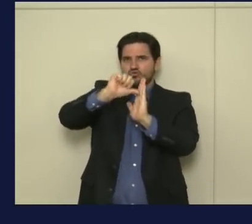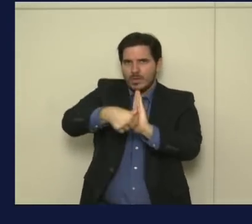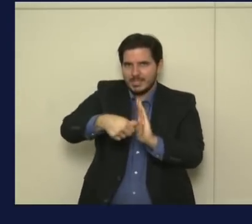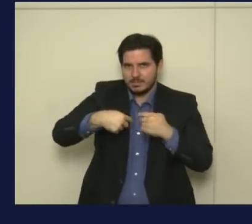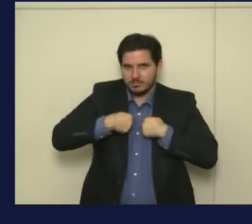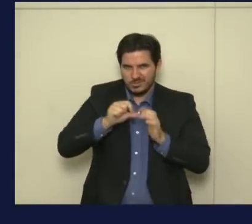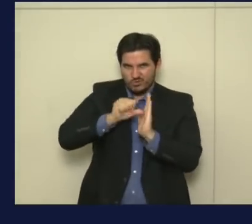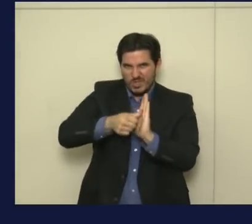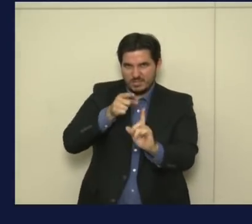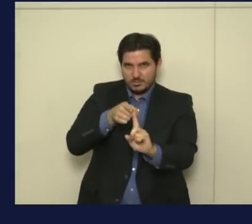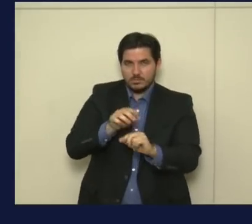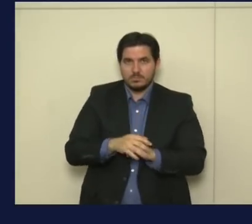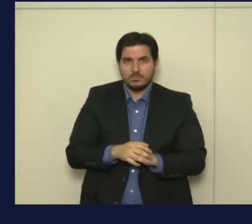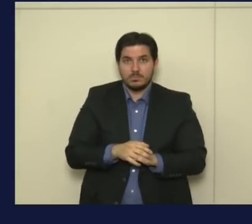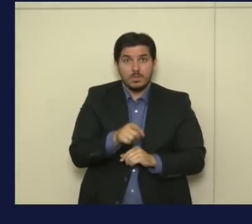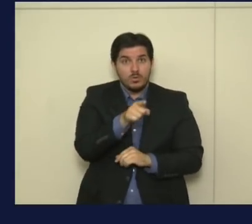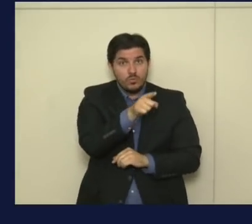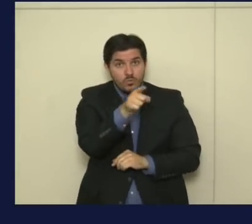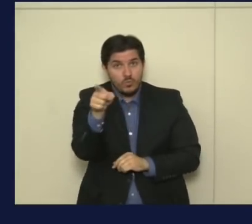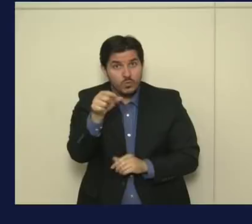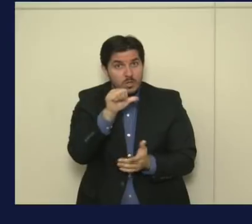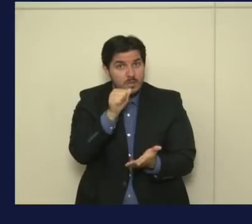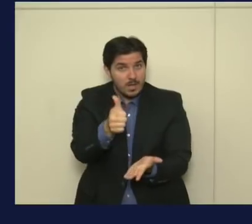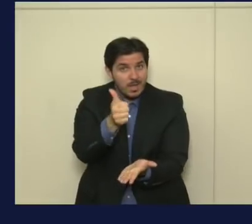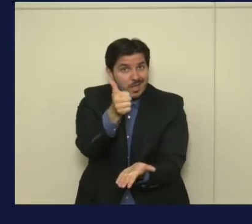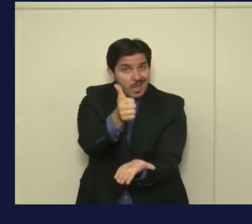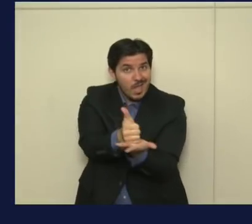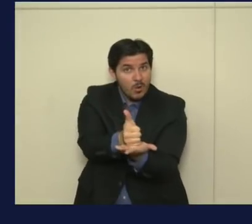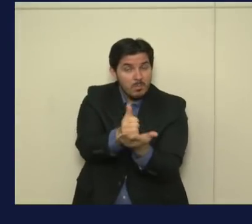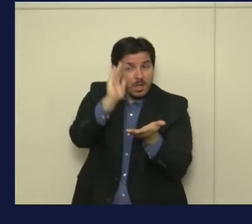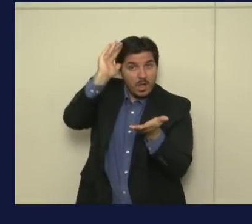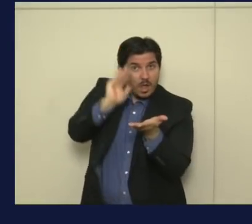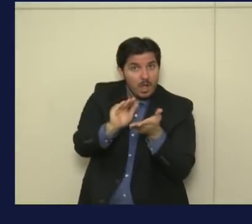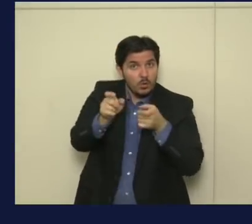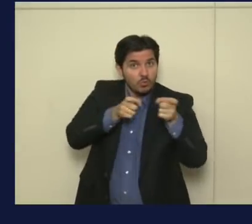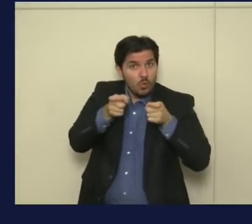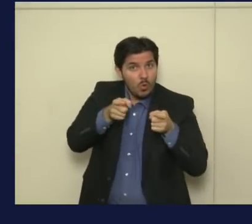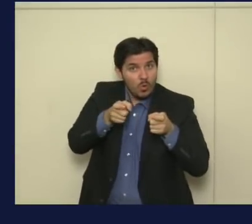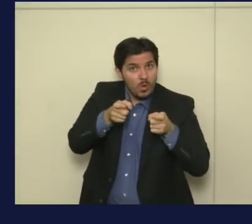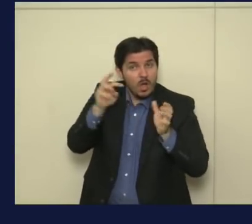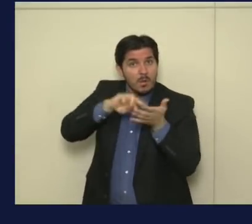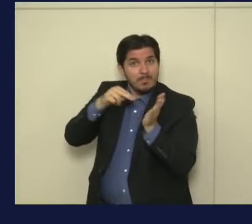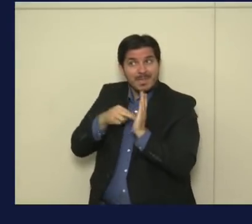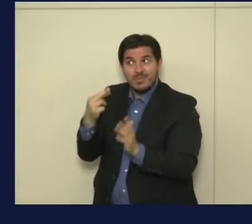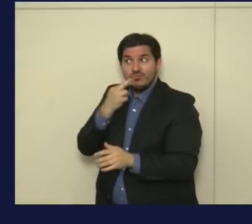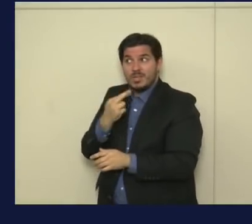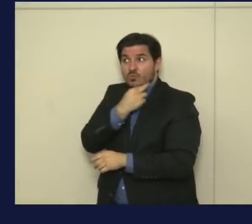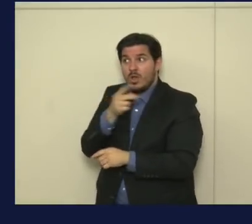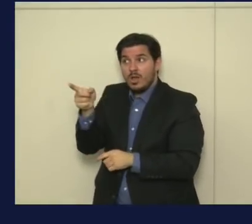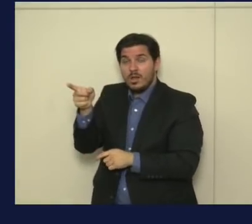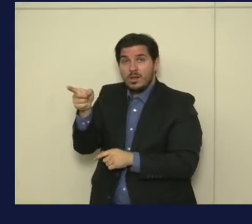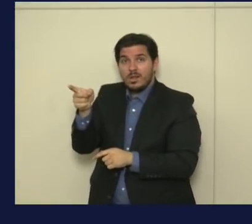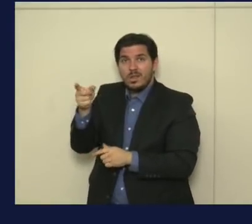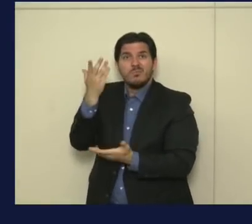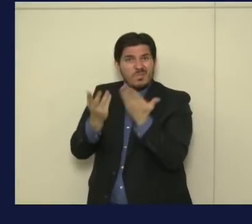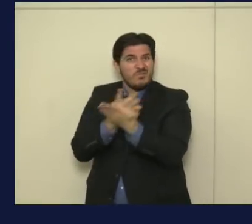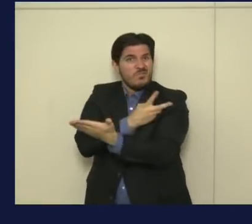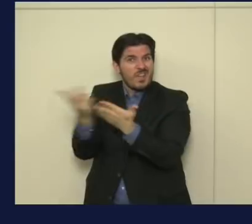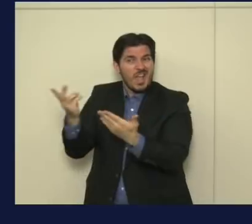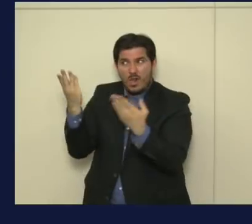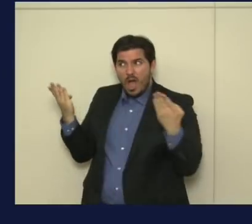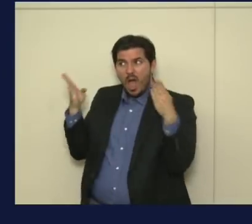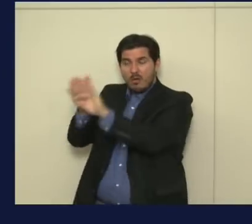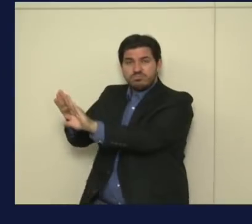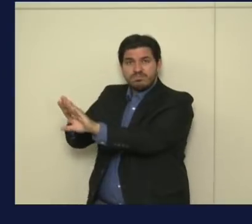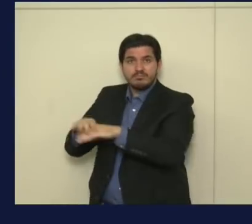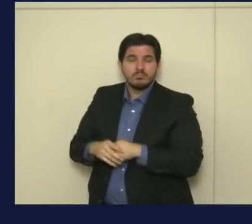puts these businesses at great risk of failure. They can't do it successfully without